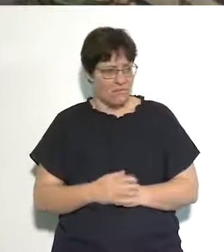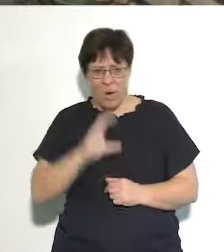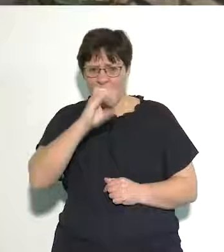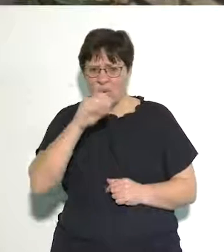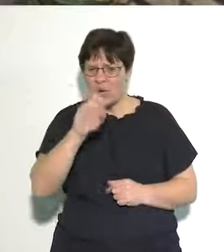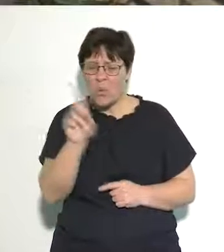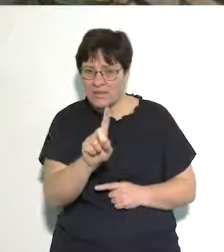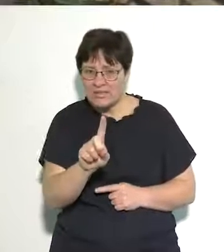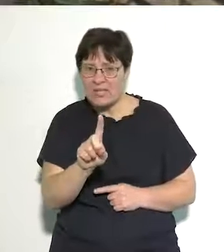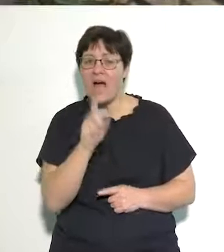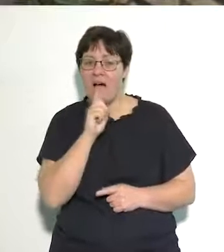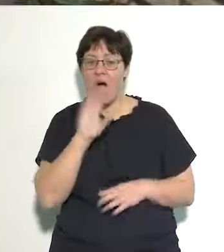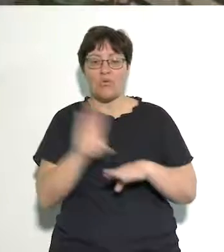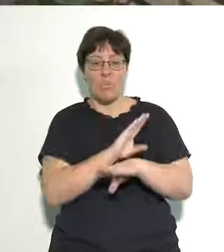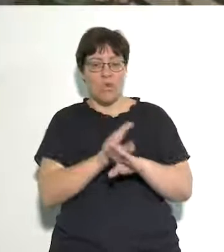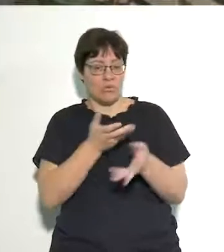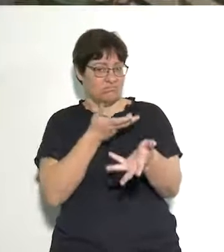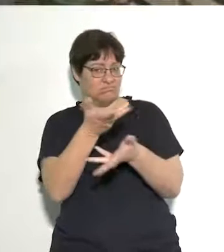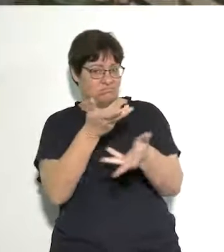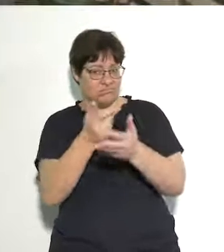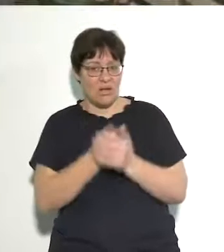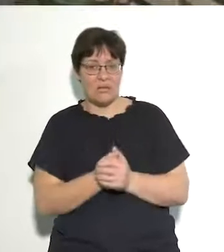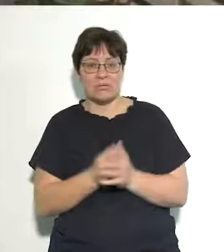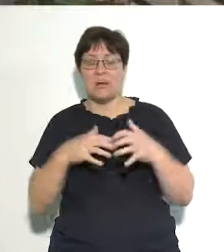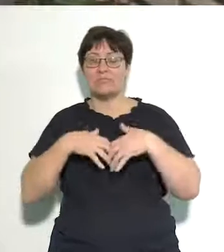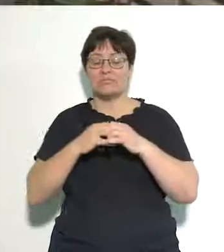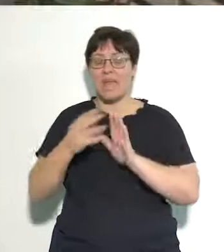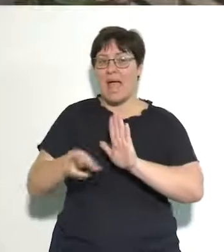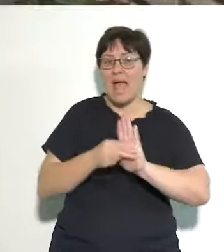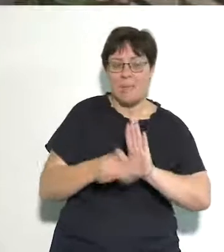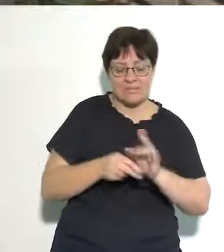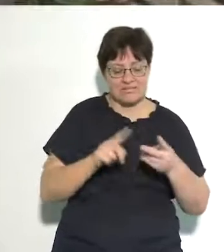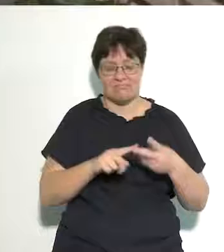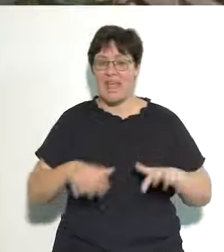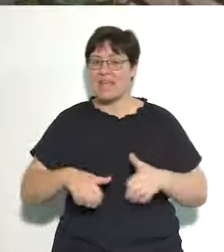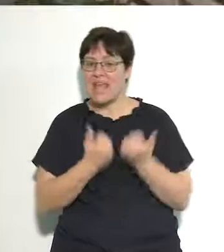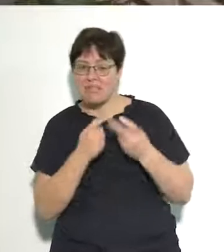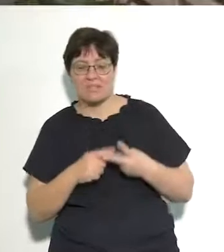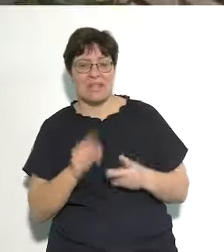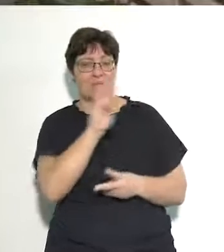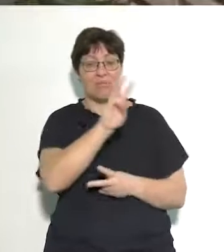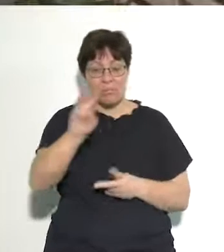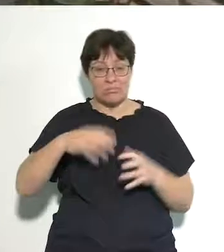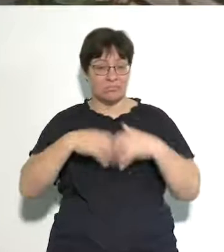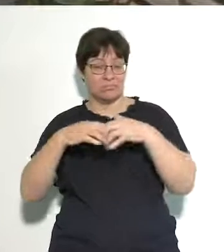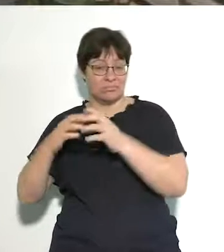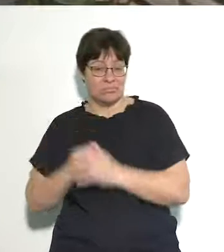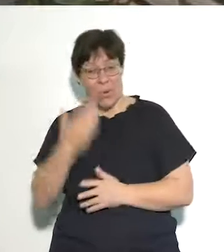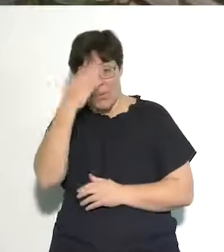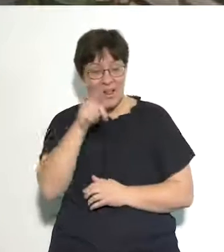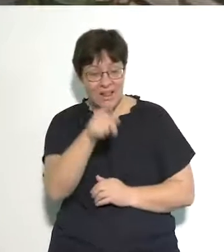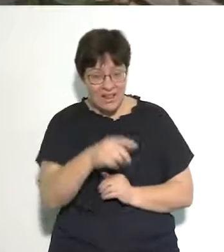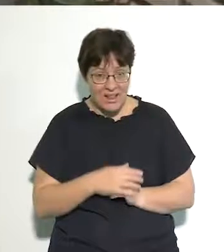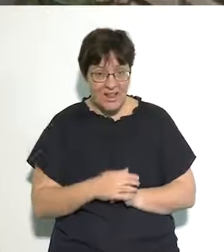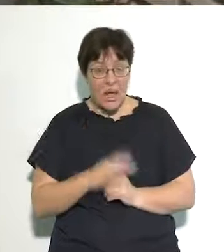is coding? Coding is the way we talk to computers. It's the way we build apps, we build games, and we build websites. So